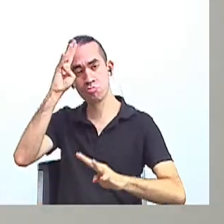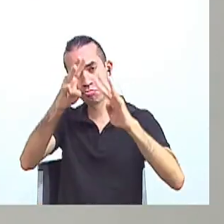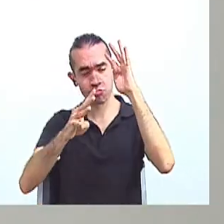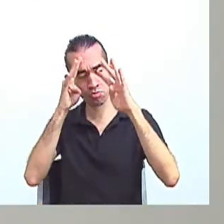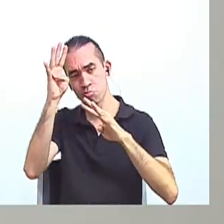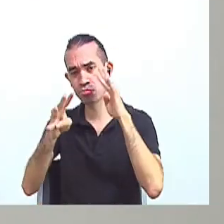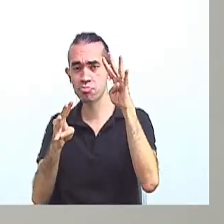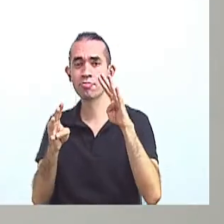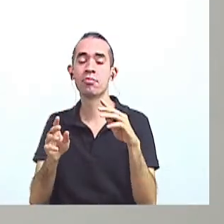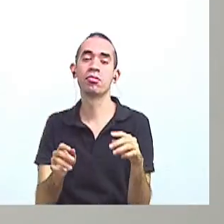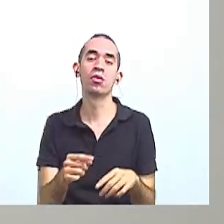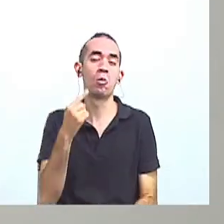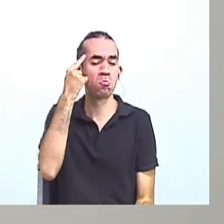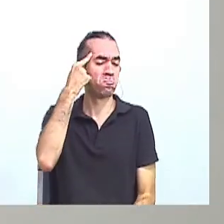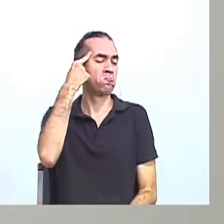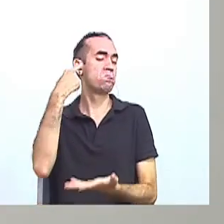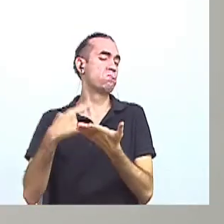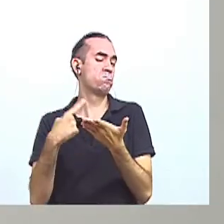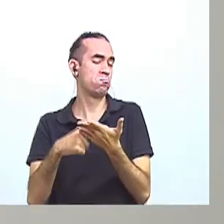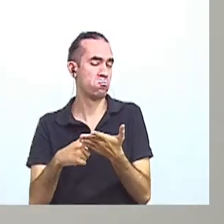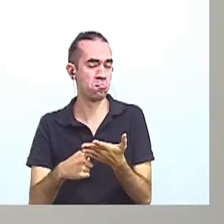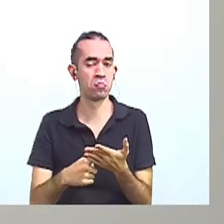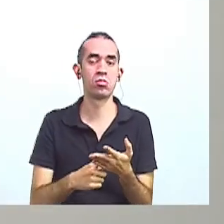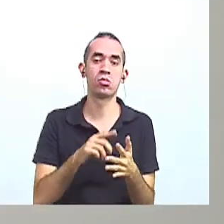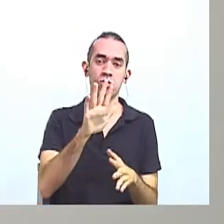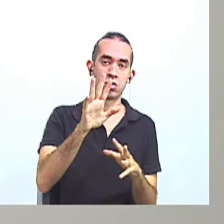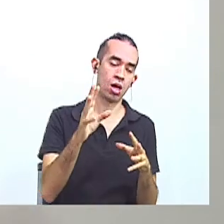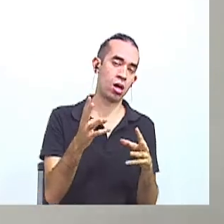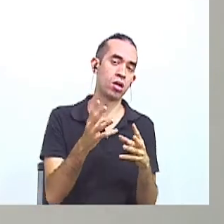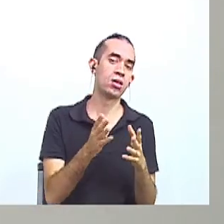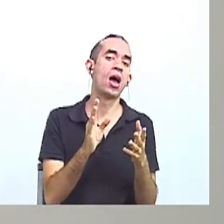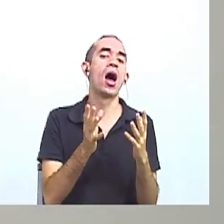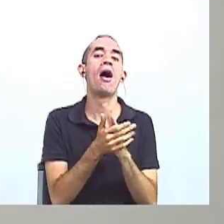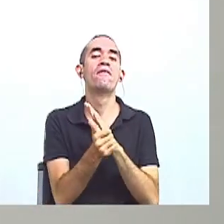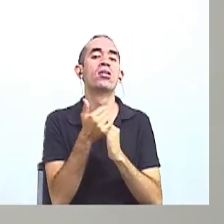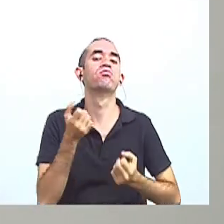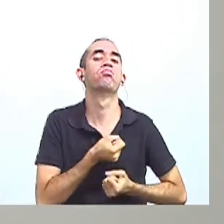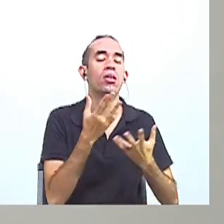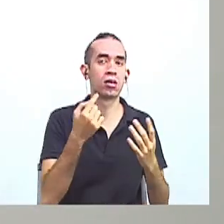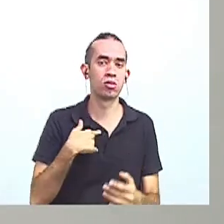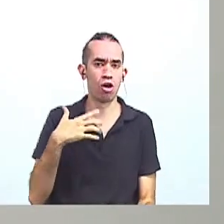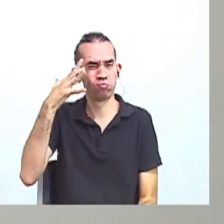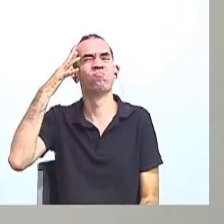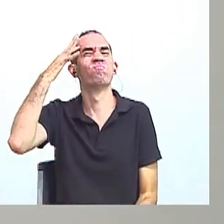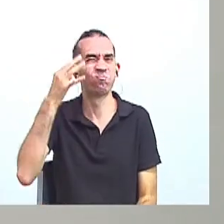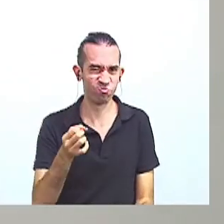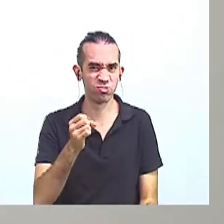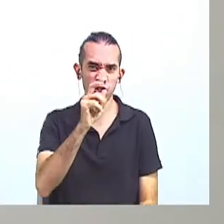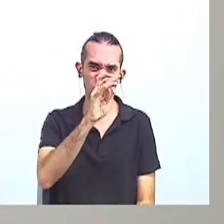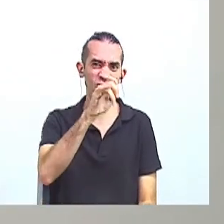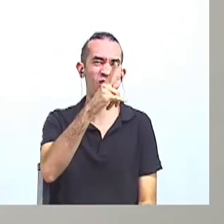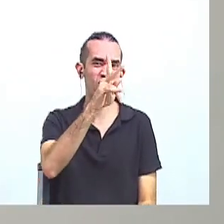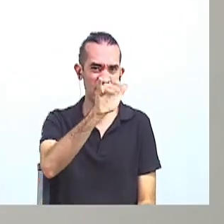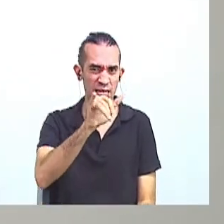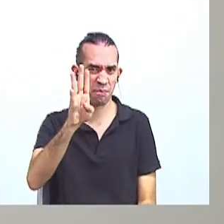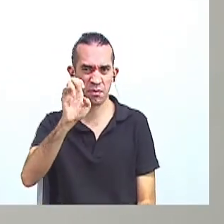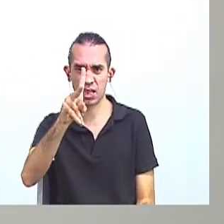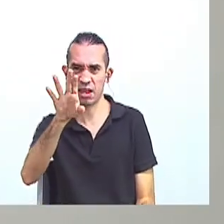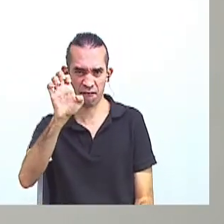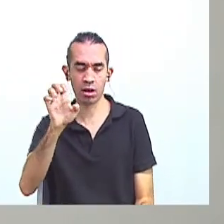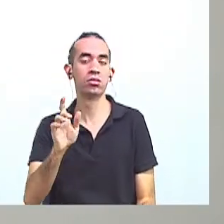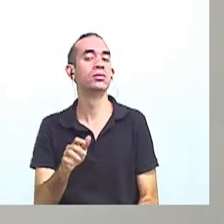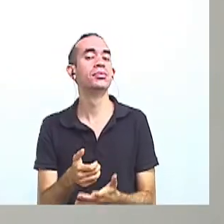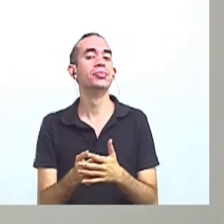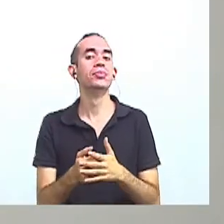creativity, your critical thinking, and your soft skills. I strongly believe that this effort will give